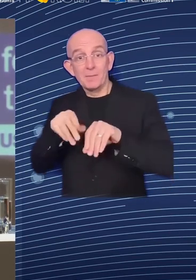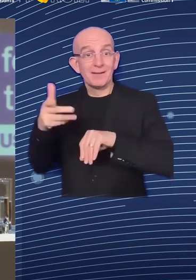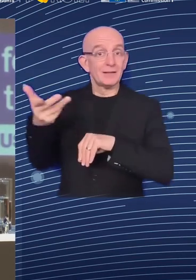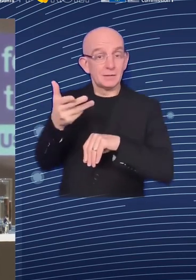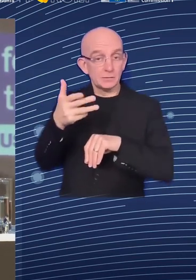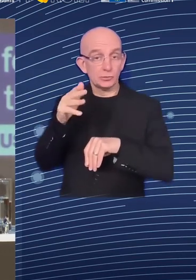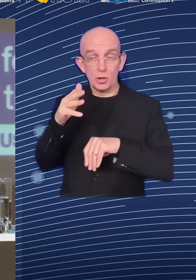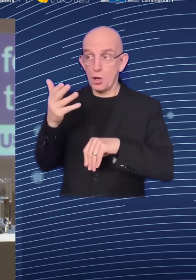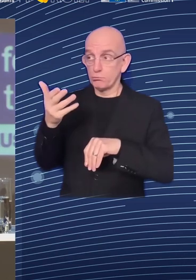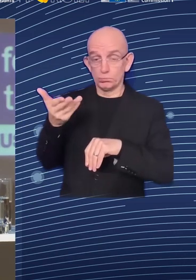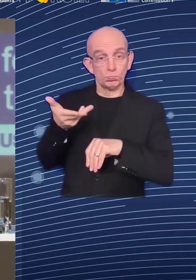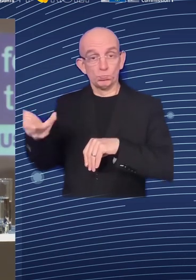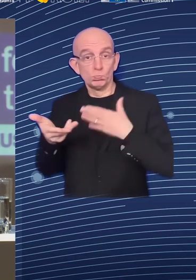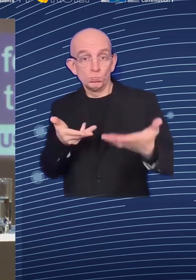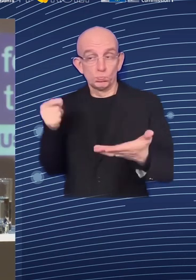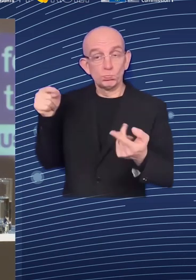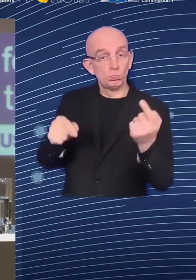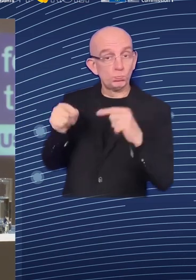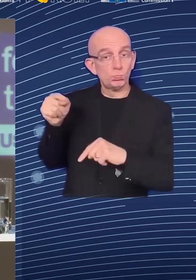have a lot of time. So